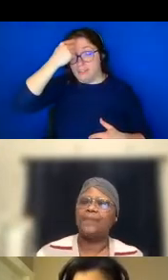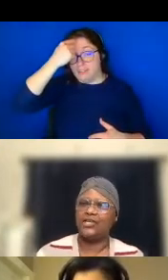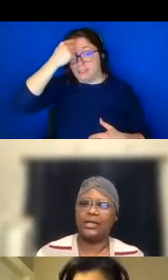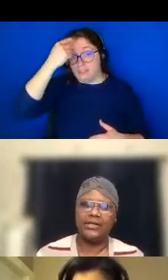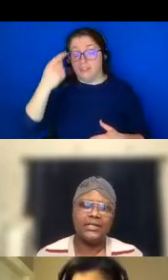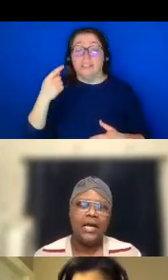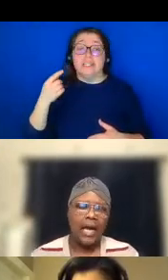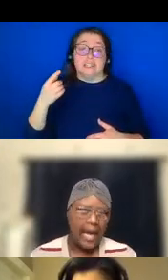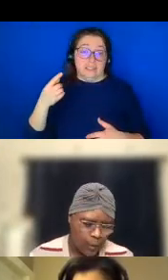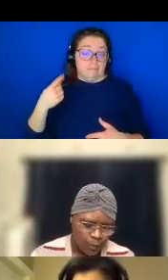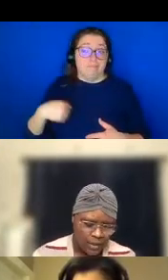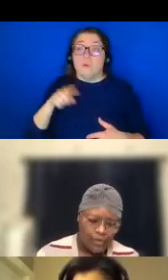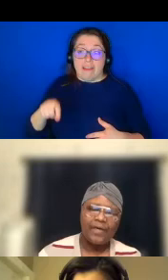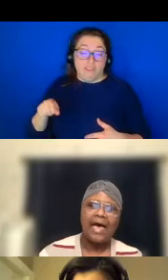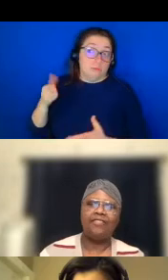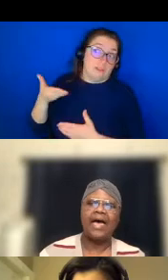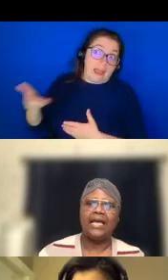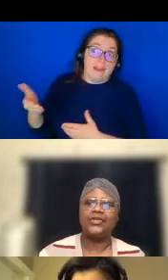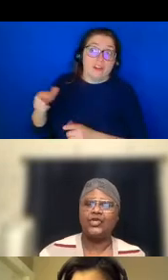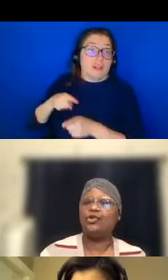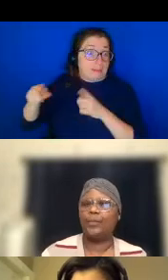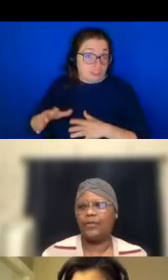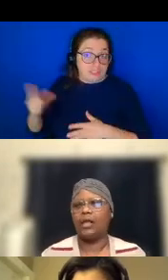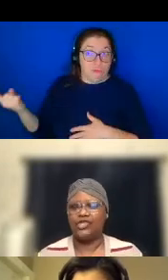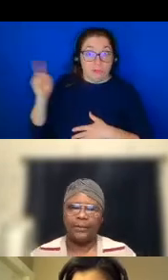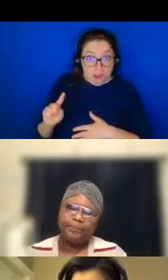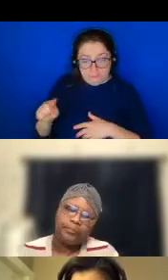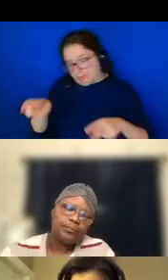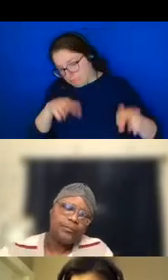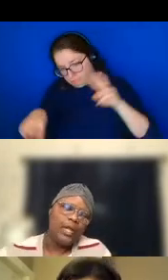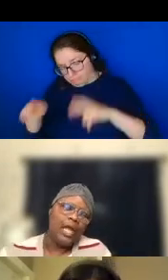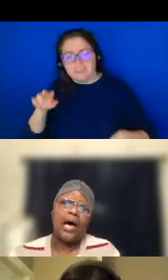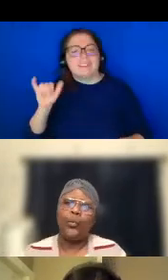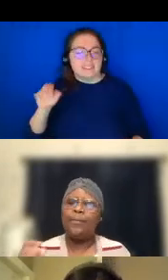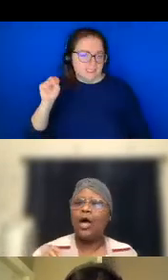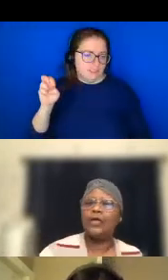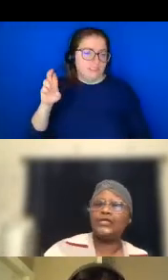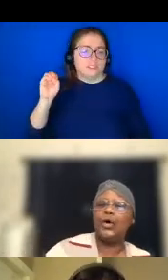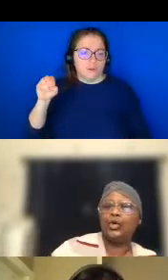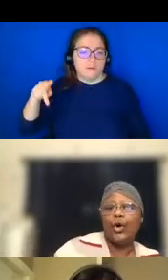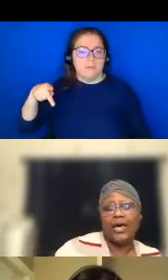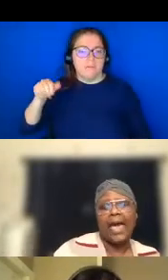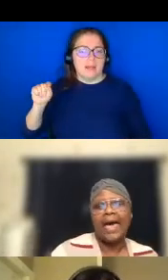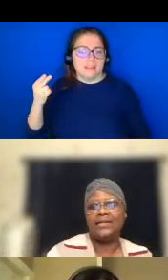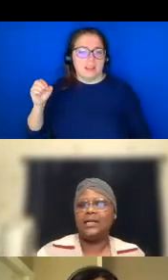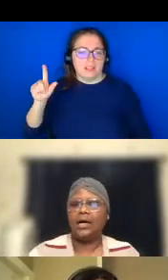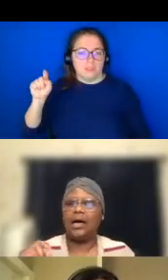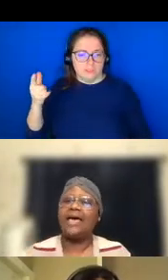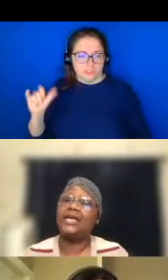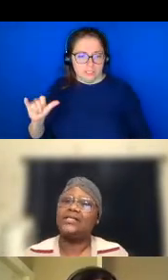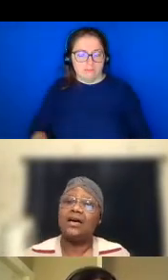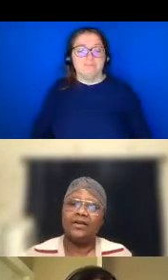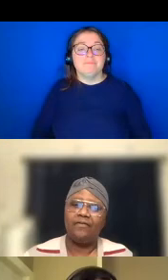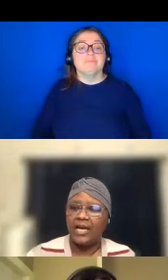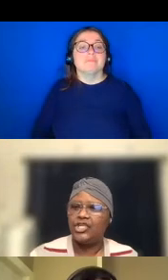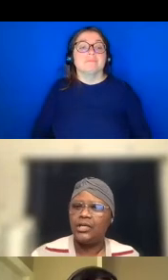a specialist. And when we do that, that is neuropathology. We may also look at